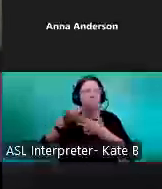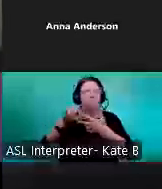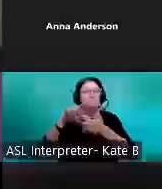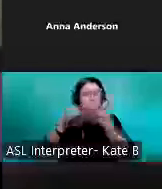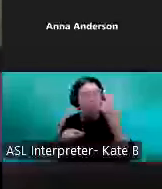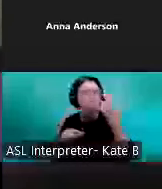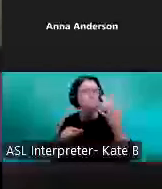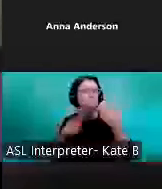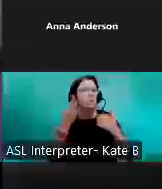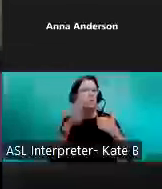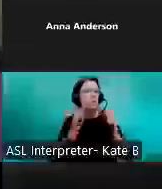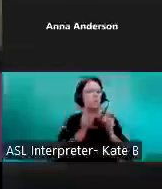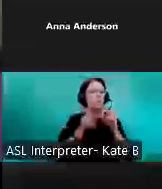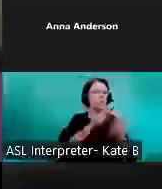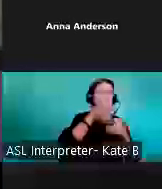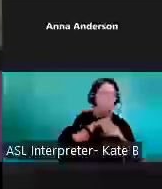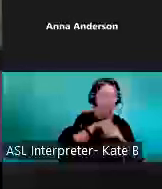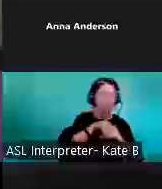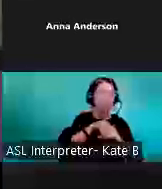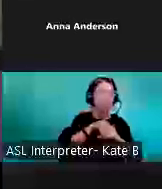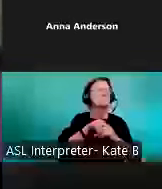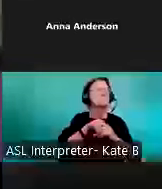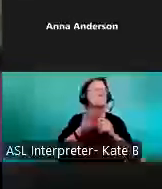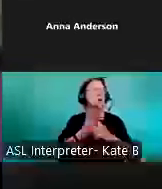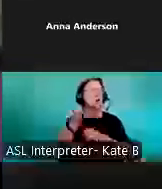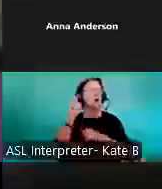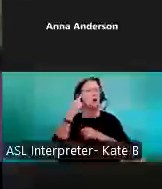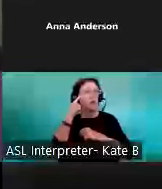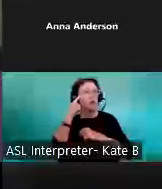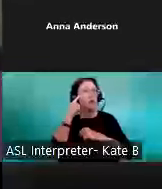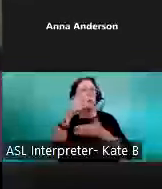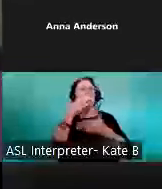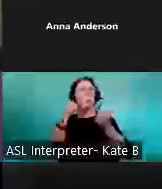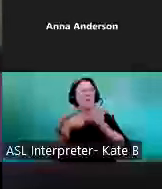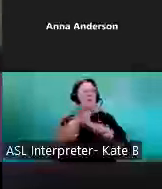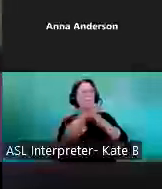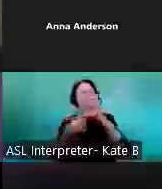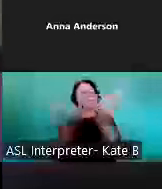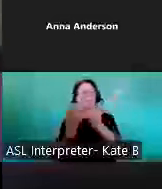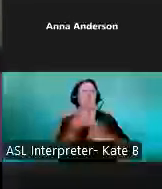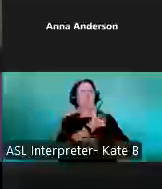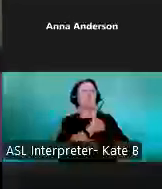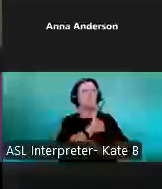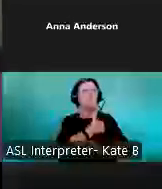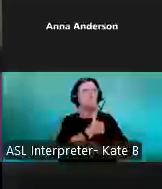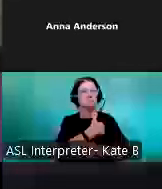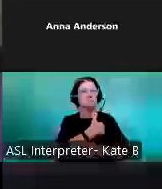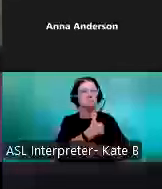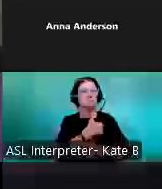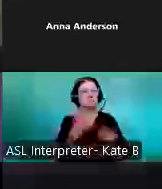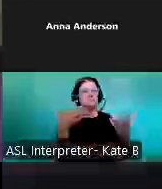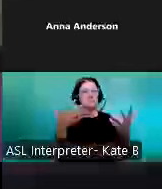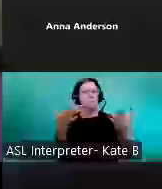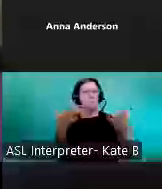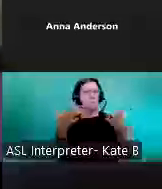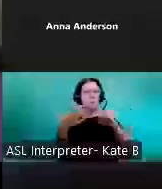we know that when more people are involved, our government better represents us. And we really want to walk the